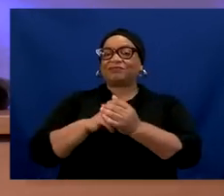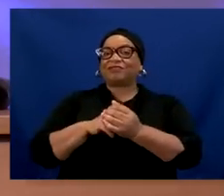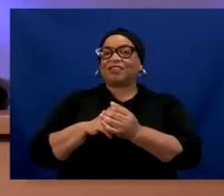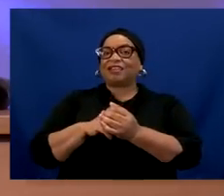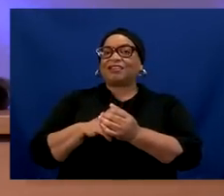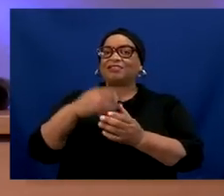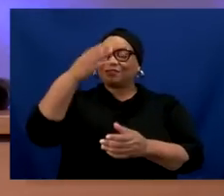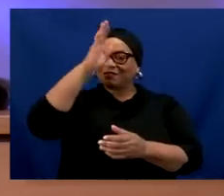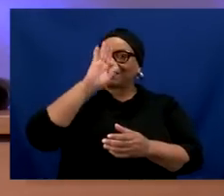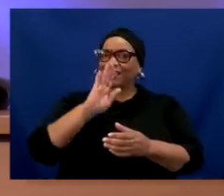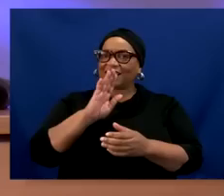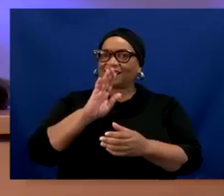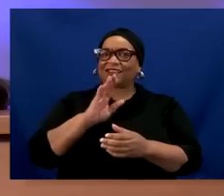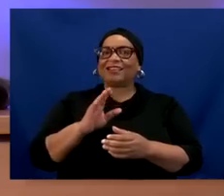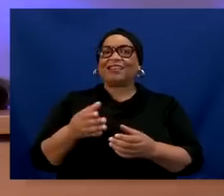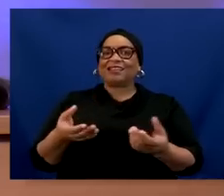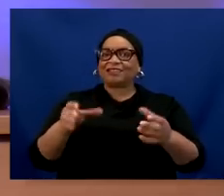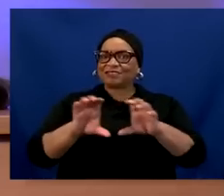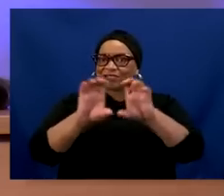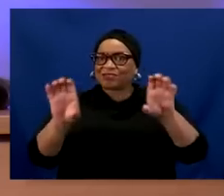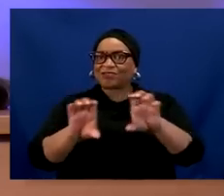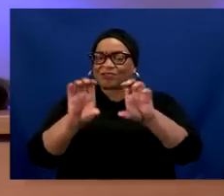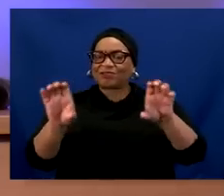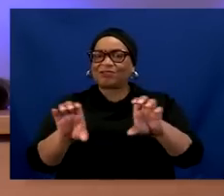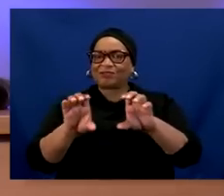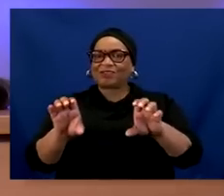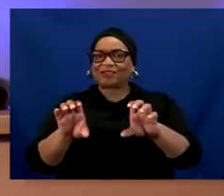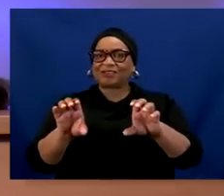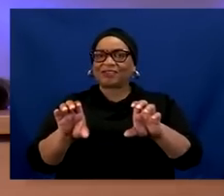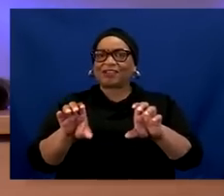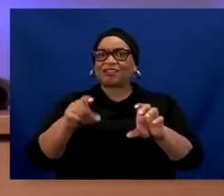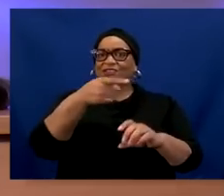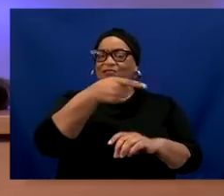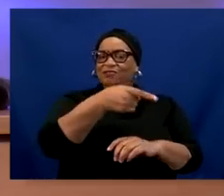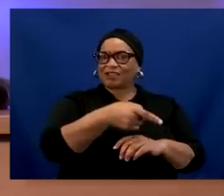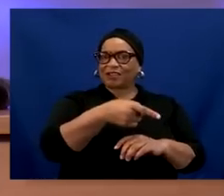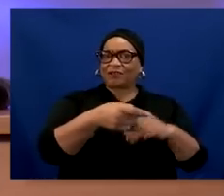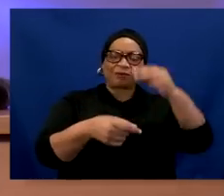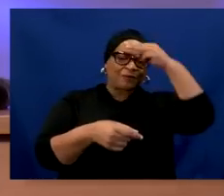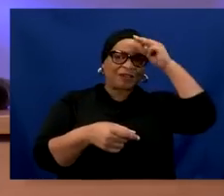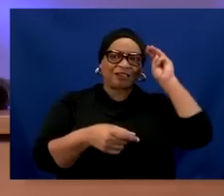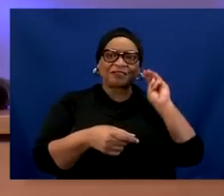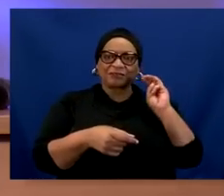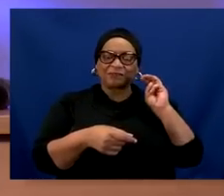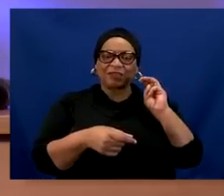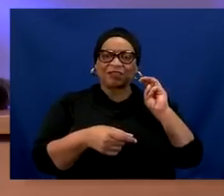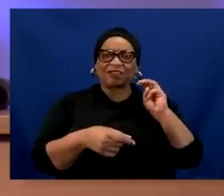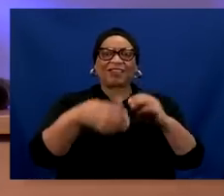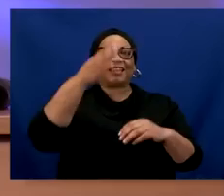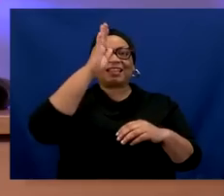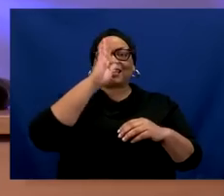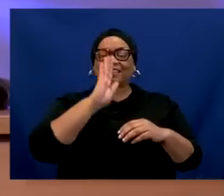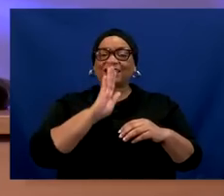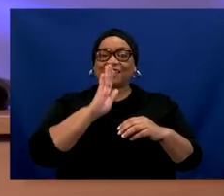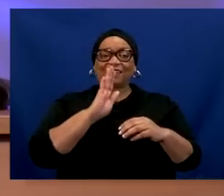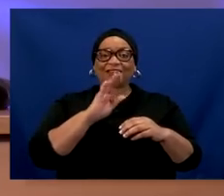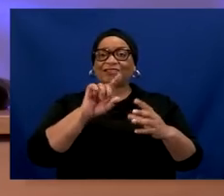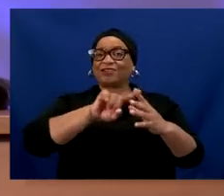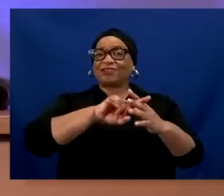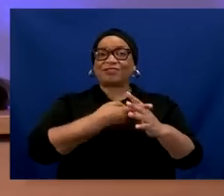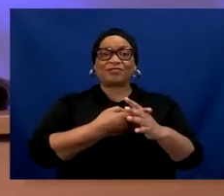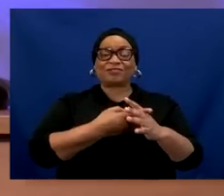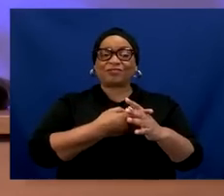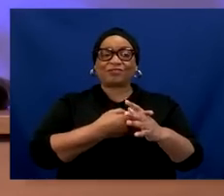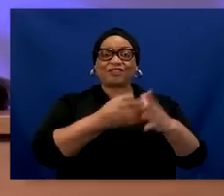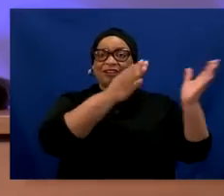trying to tell you. And so by the time we get to Mary, Gabriel says, God is already up to what